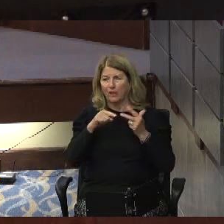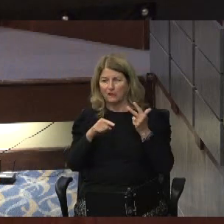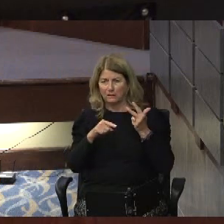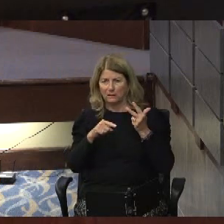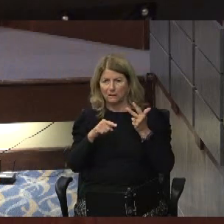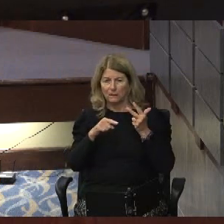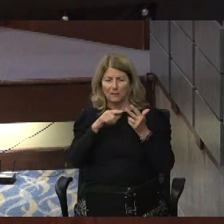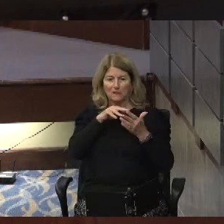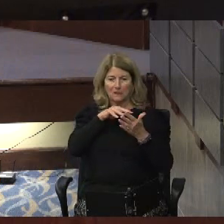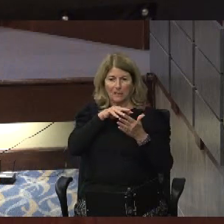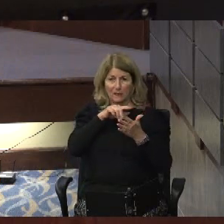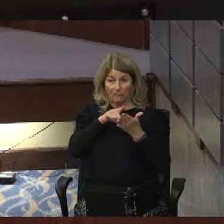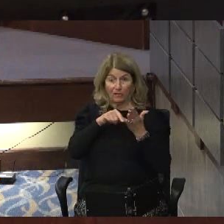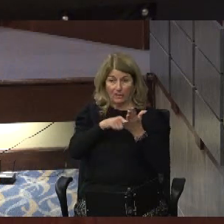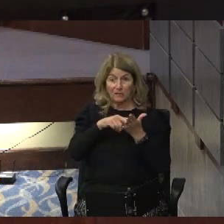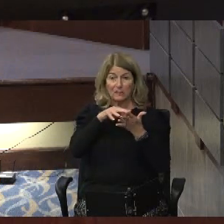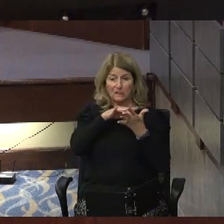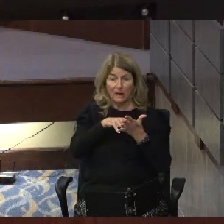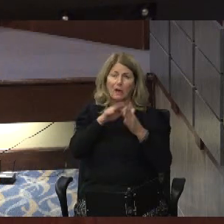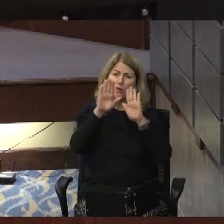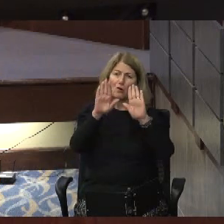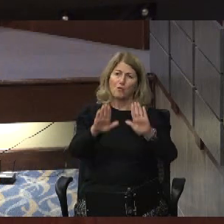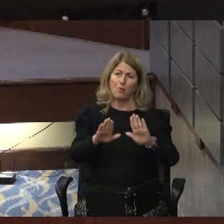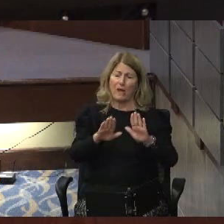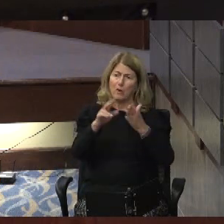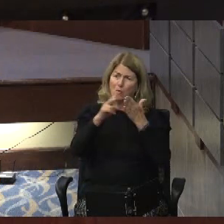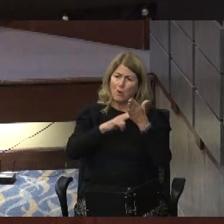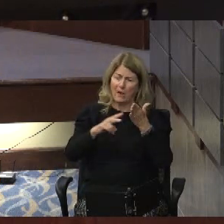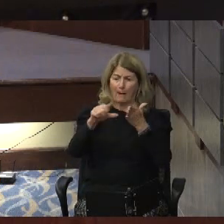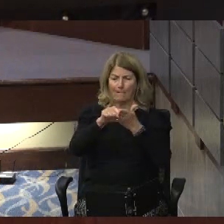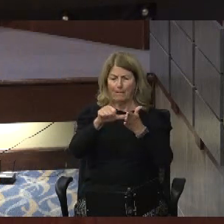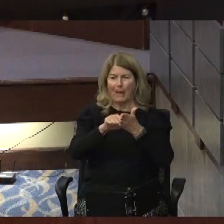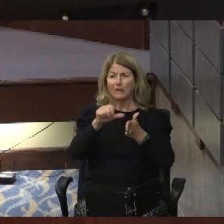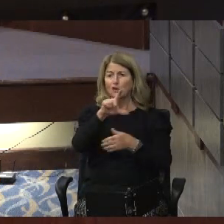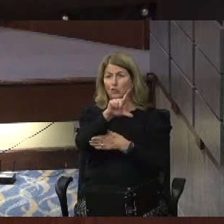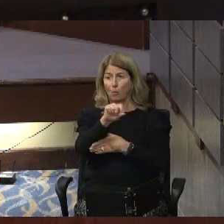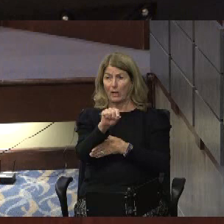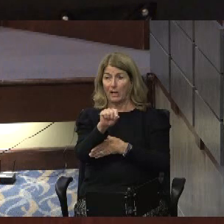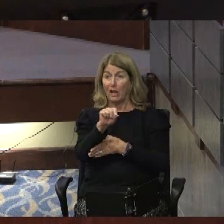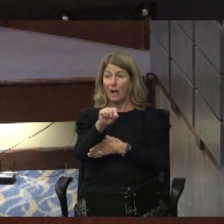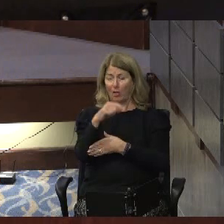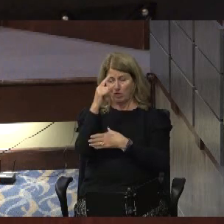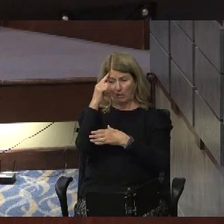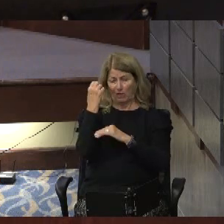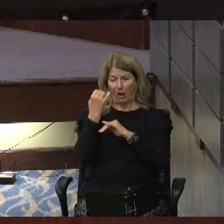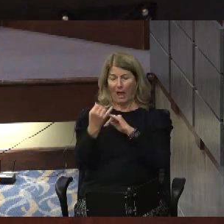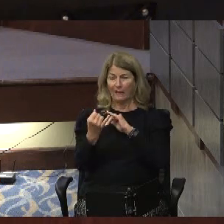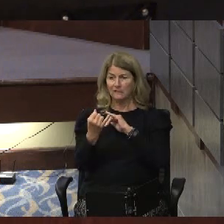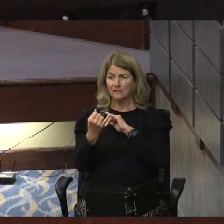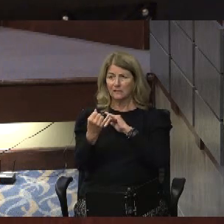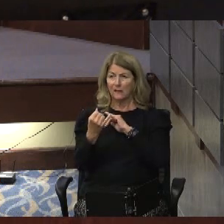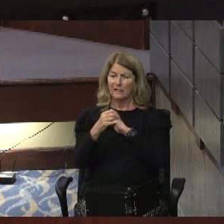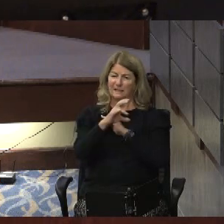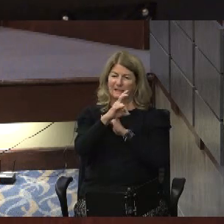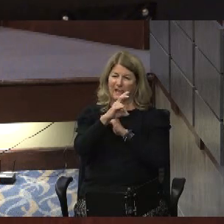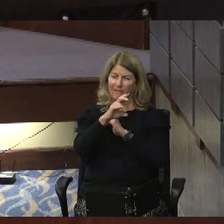study here, which again is great reading on page 20 and 21, I think the last 7 or 8 or 10